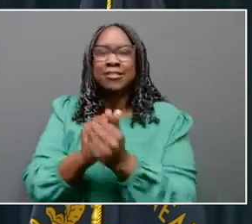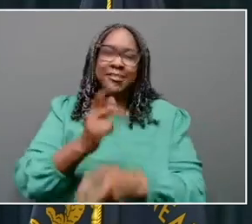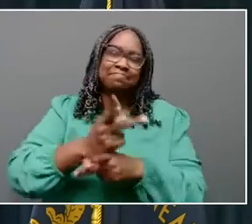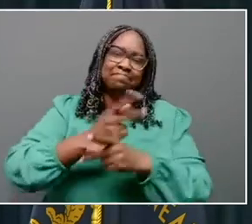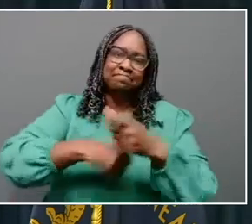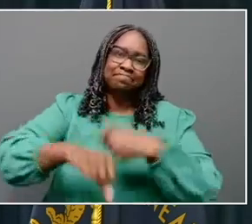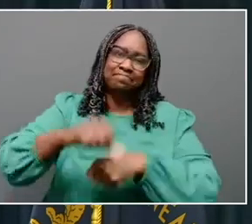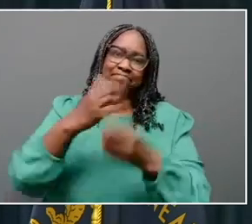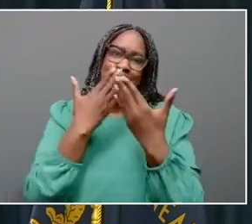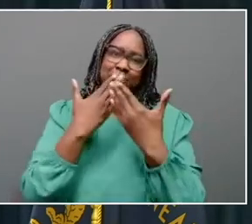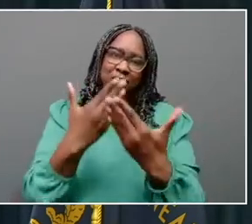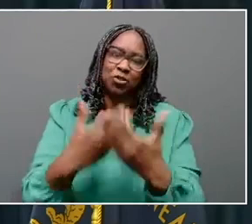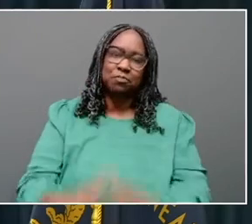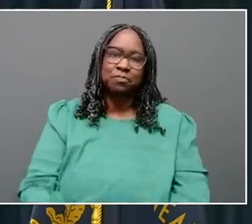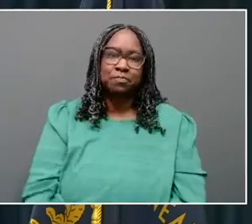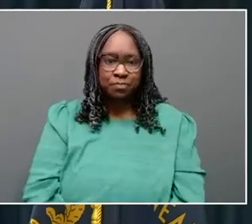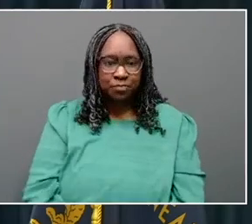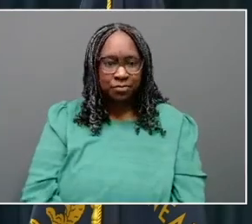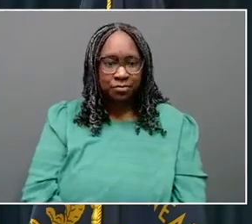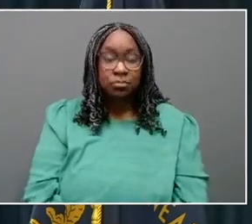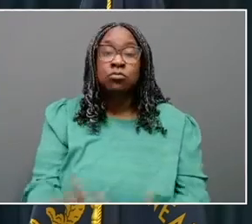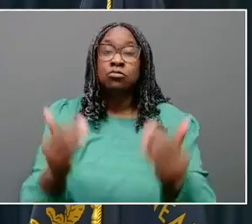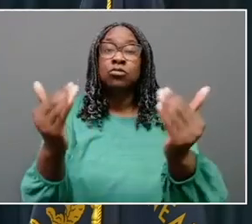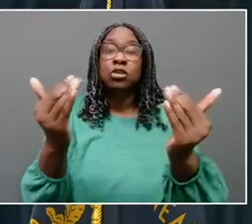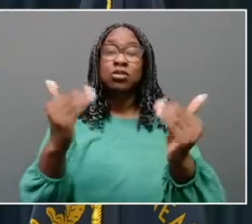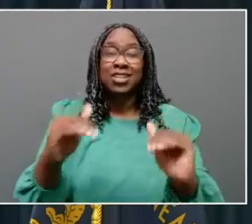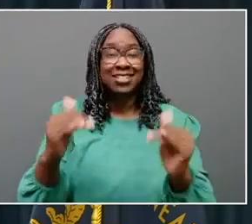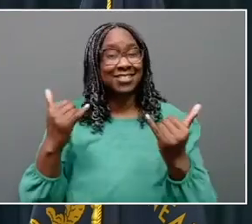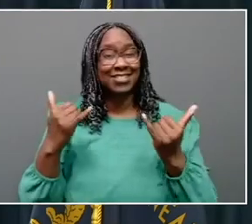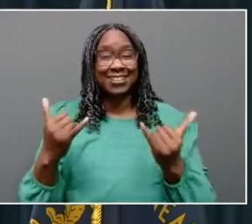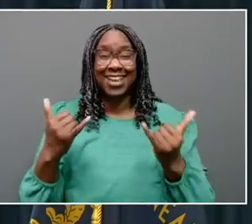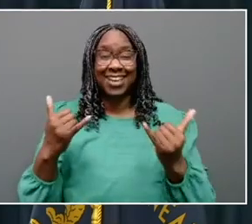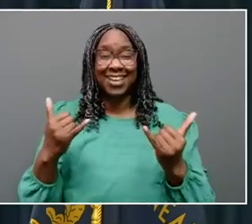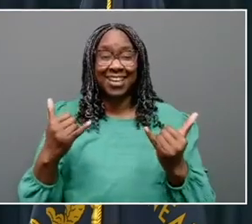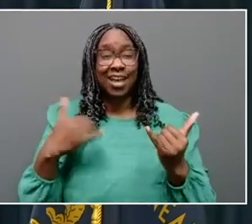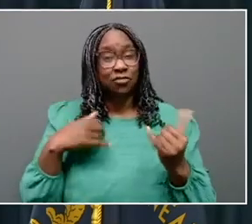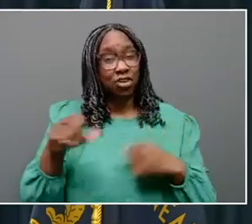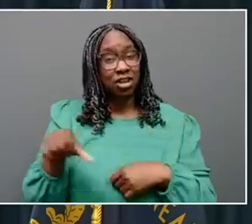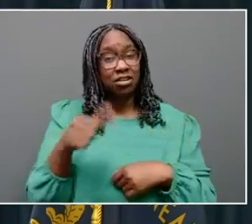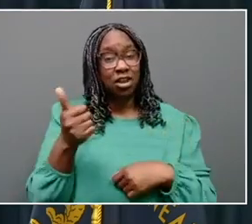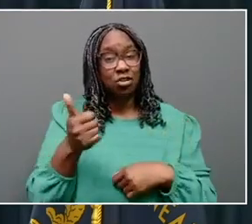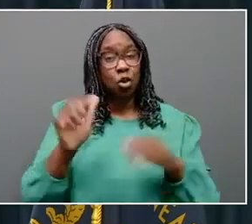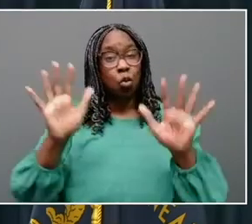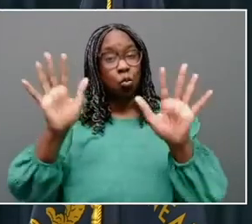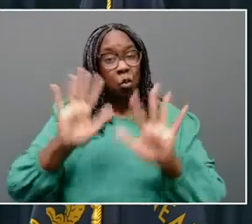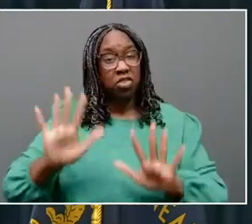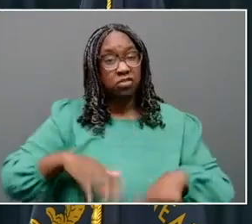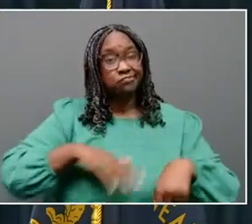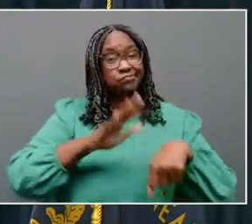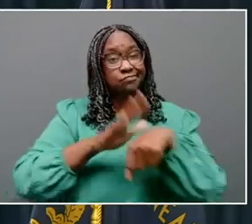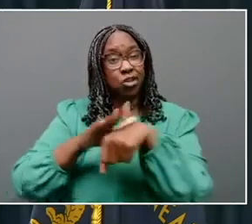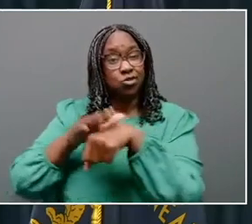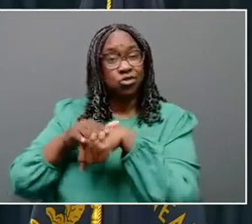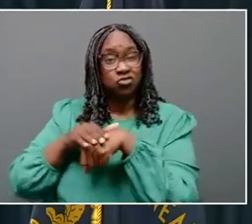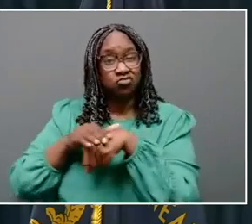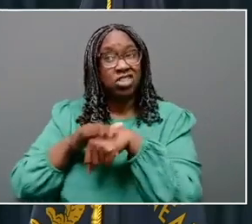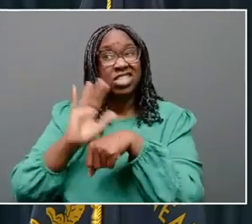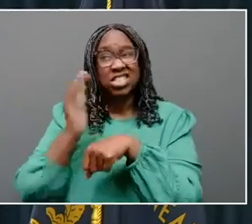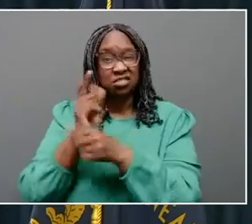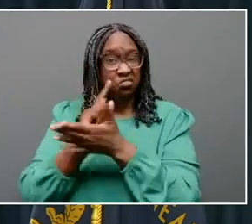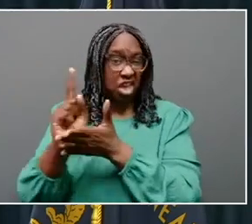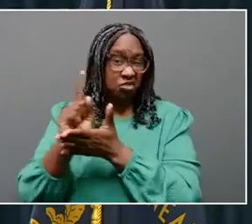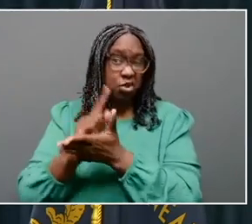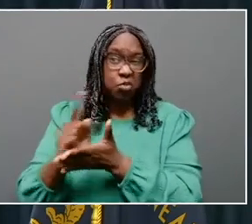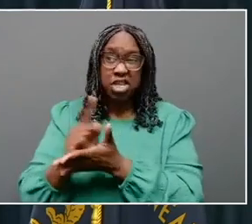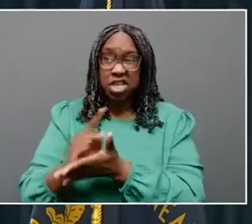y'all. All right, today we have another weather alert. It seems that we have this every week or even a couple